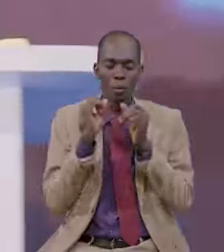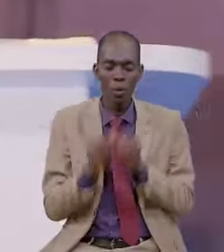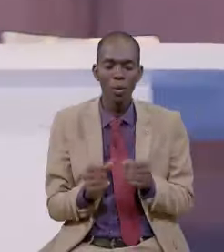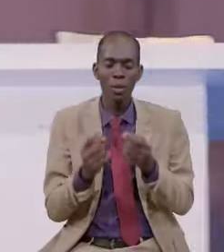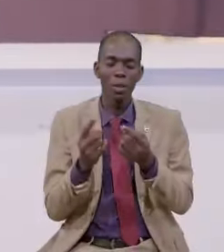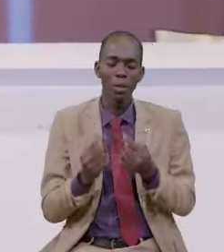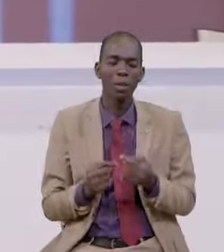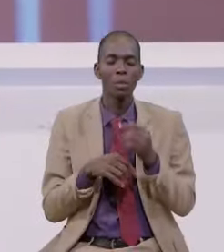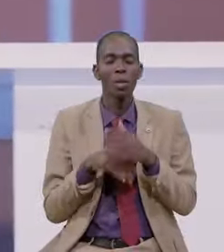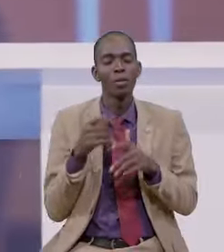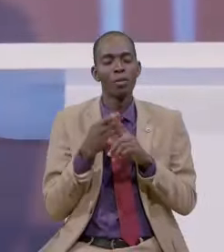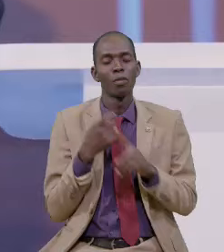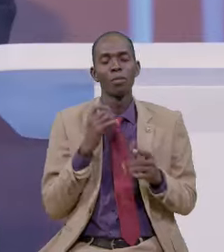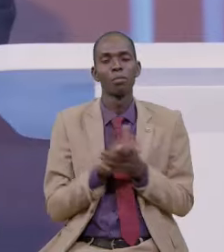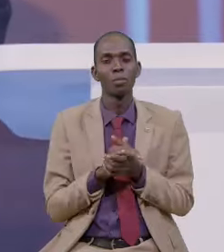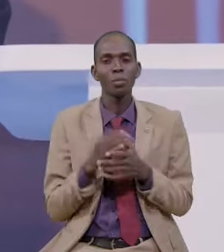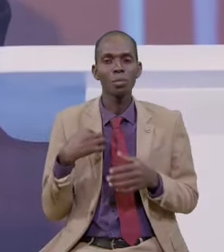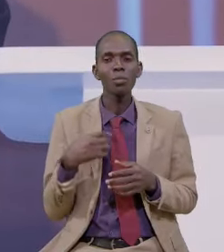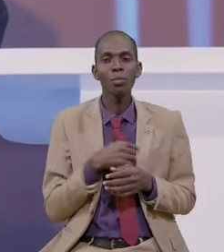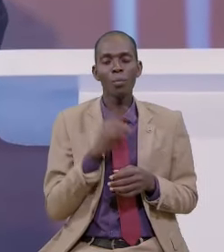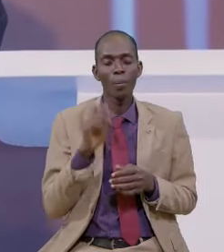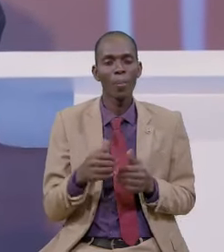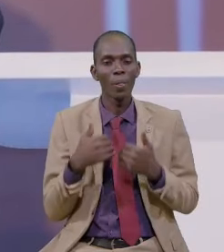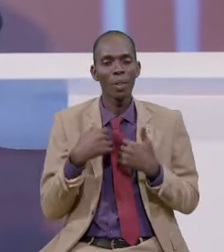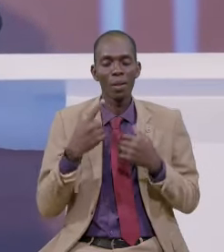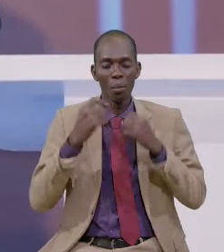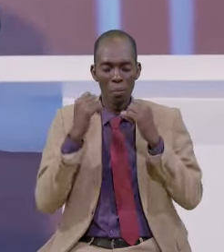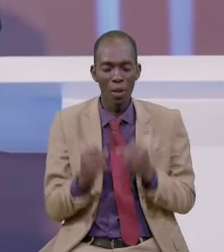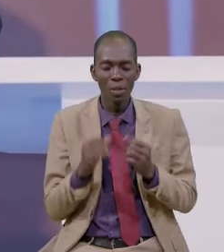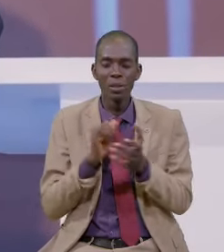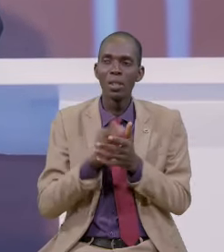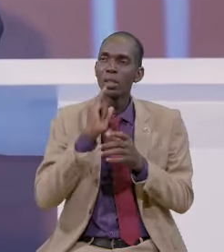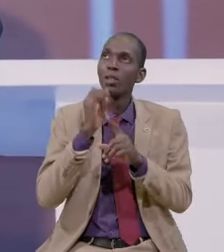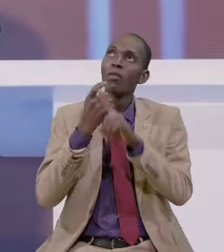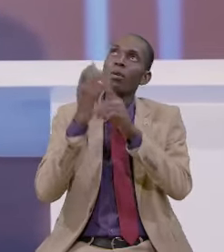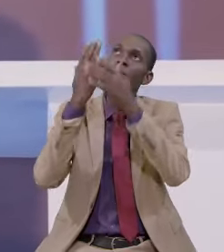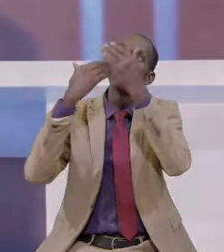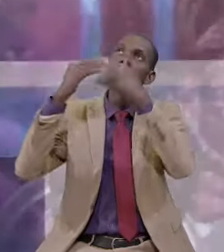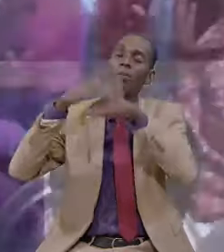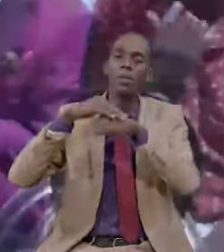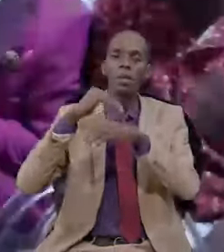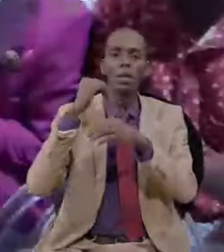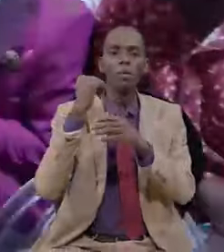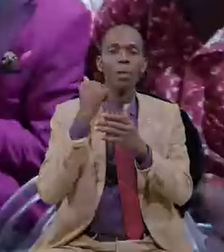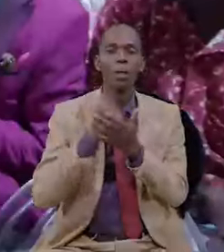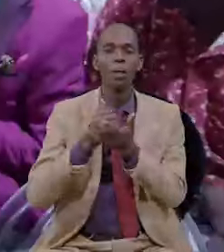power that comes from on high. Say good amen.